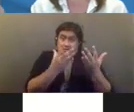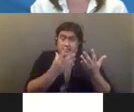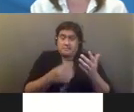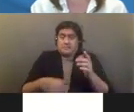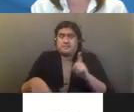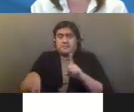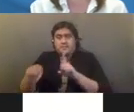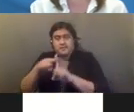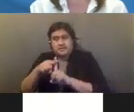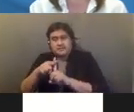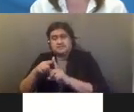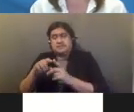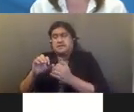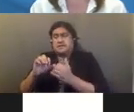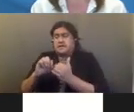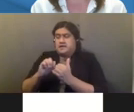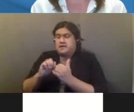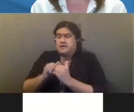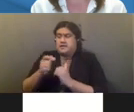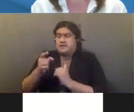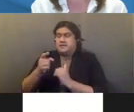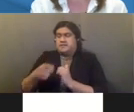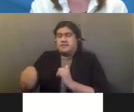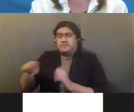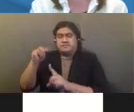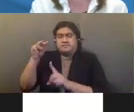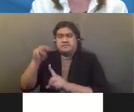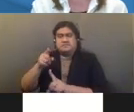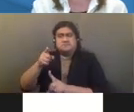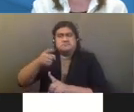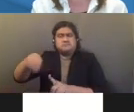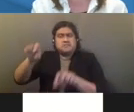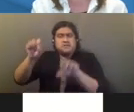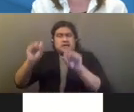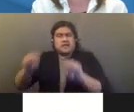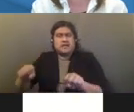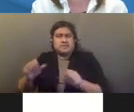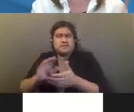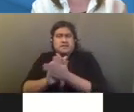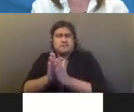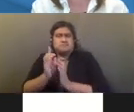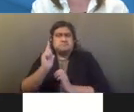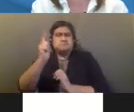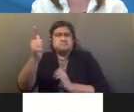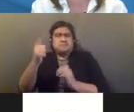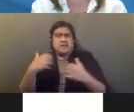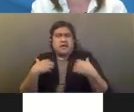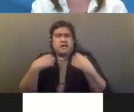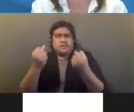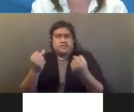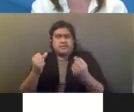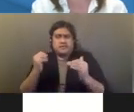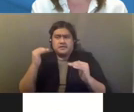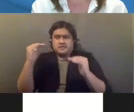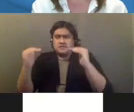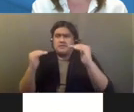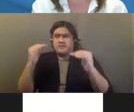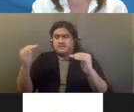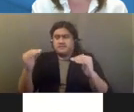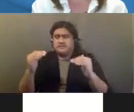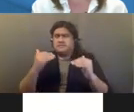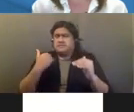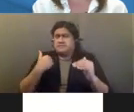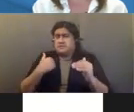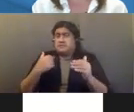that they can be a happy adult. And likewise, we know that folks who have a lot of rejection at